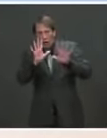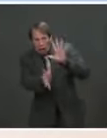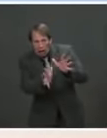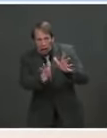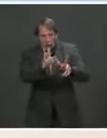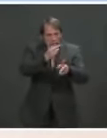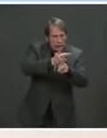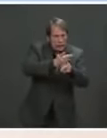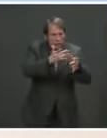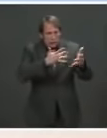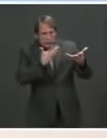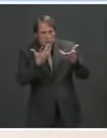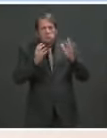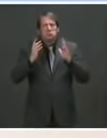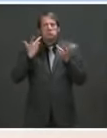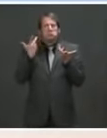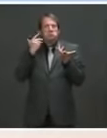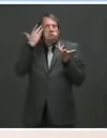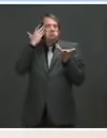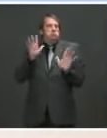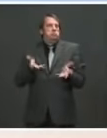Great. And then on the border, of course,